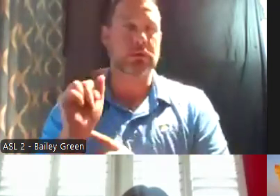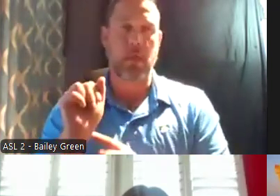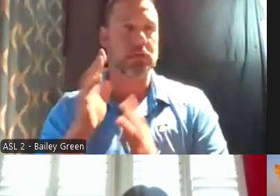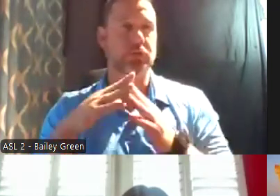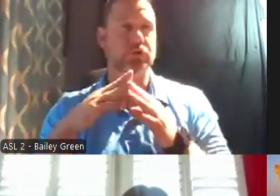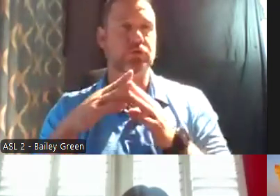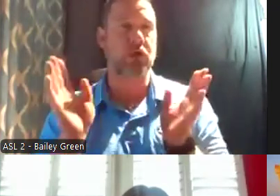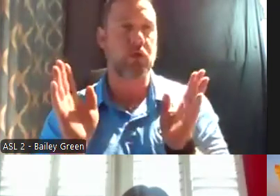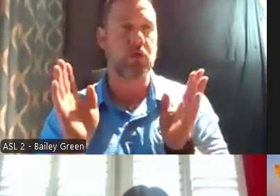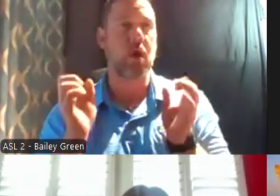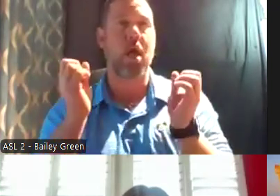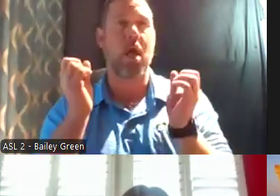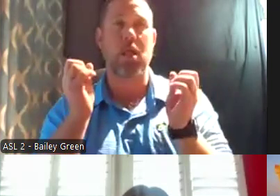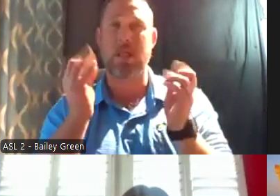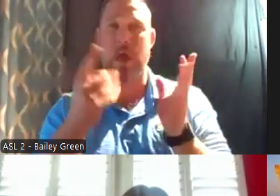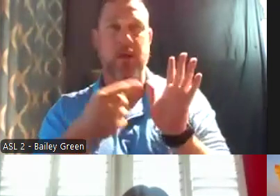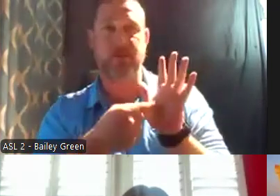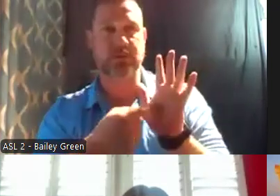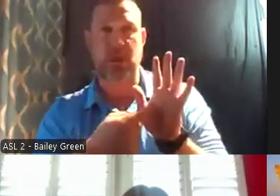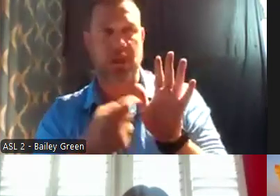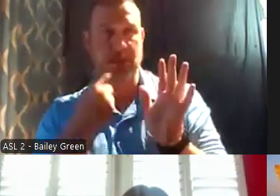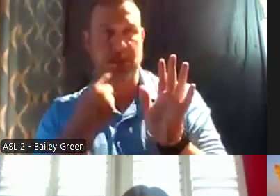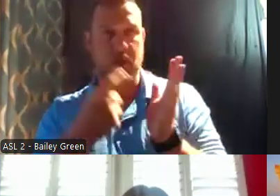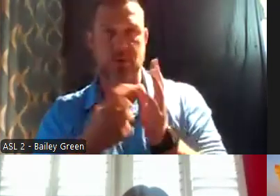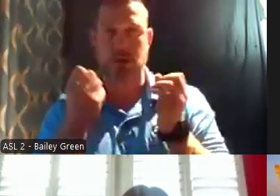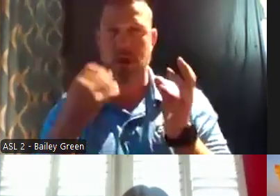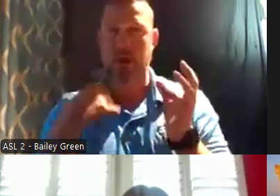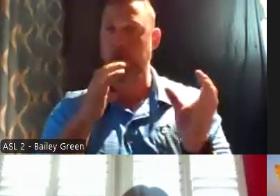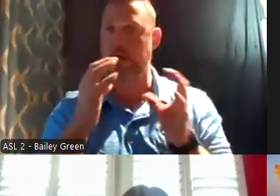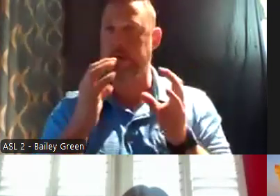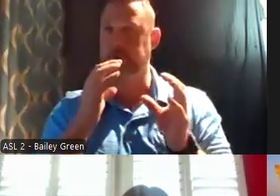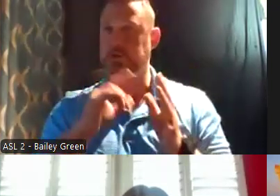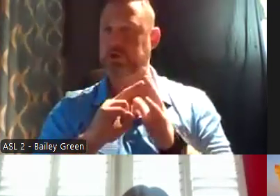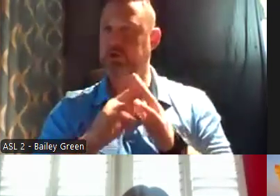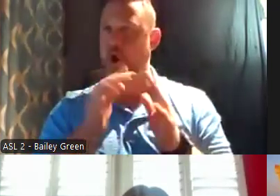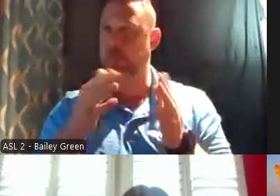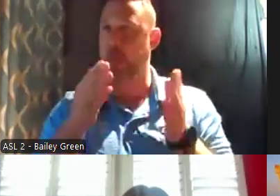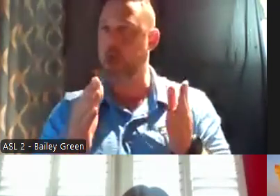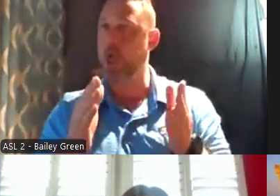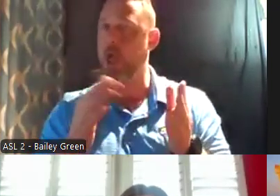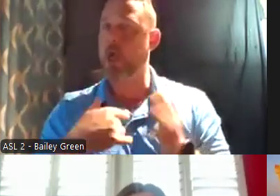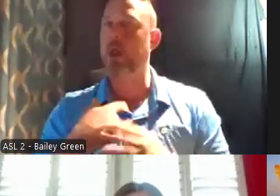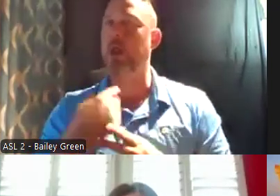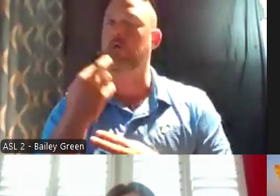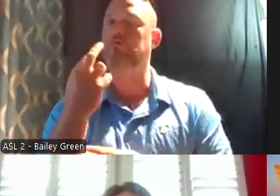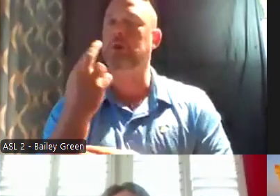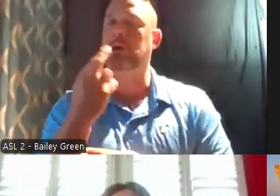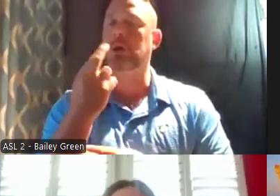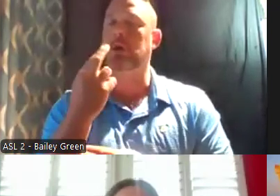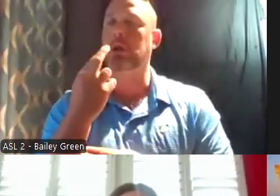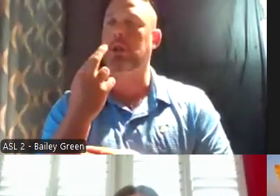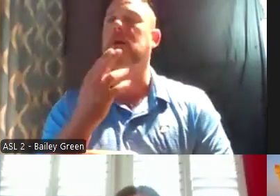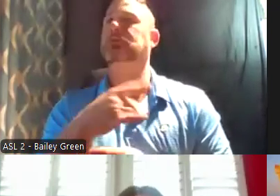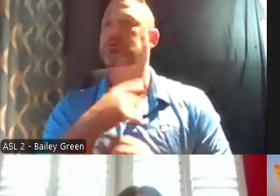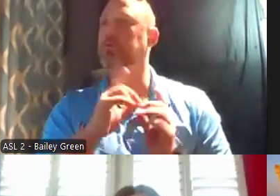general. A lot of the slides I notice, and a lot of our conversations start off that way. And I realize that it is the Department